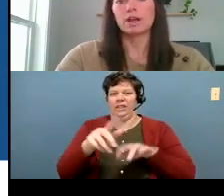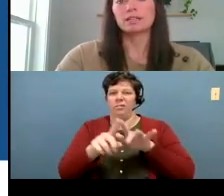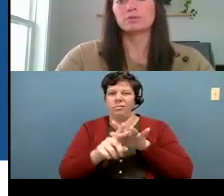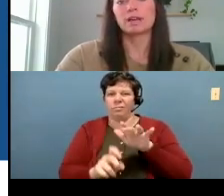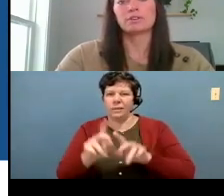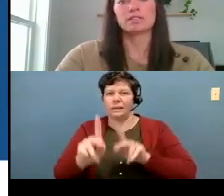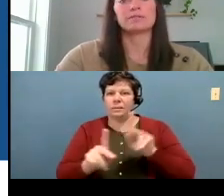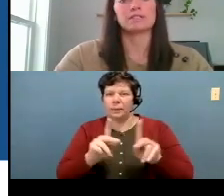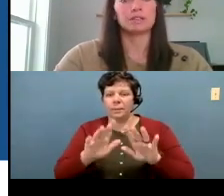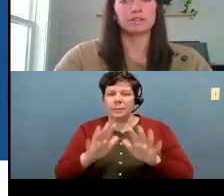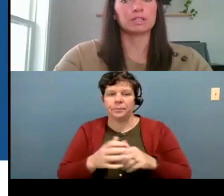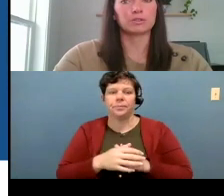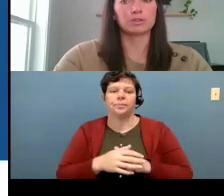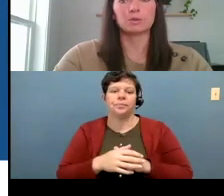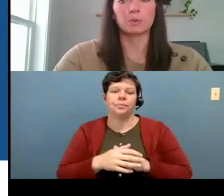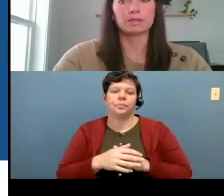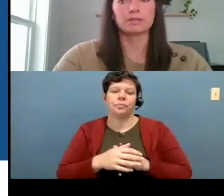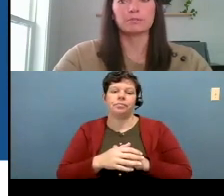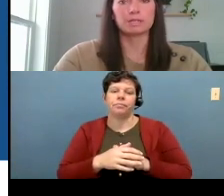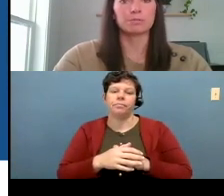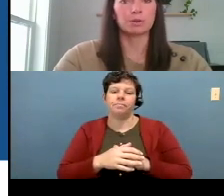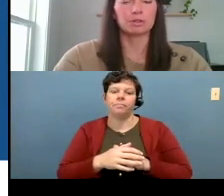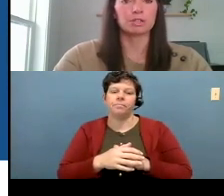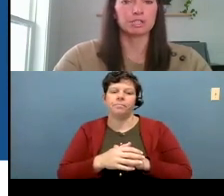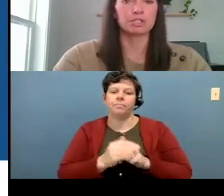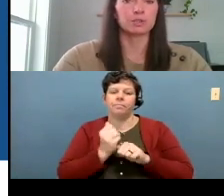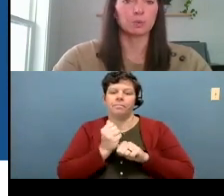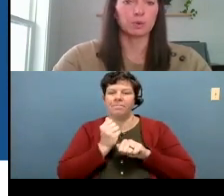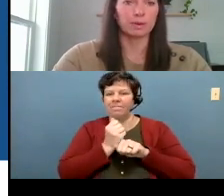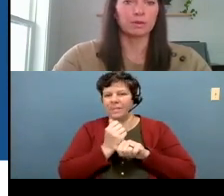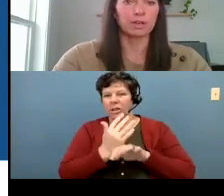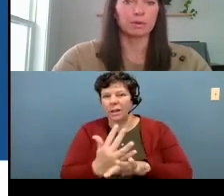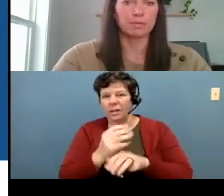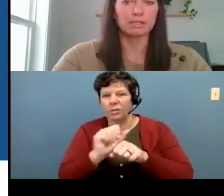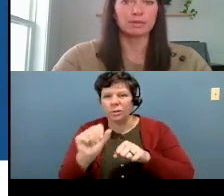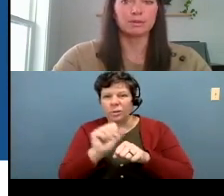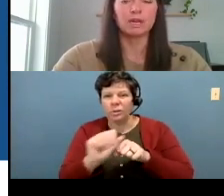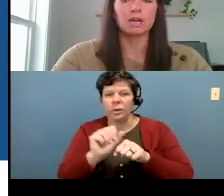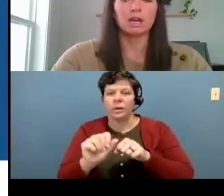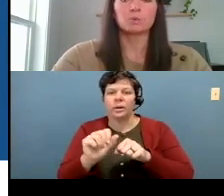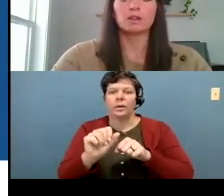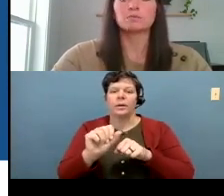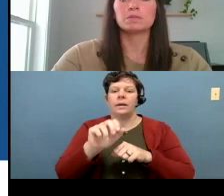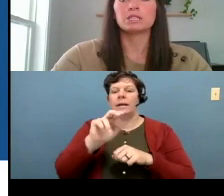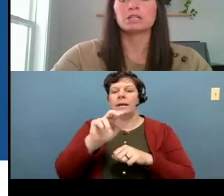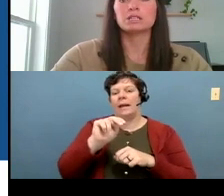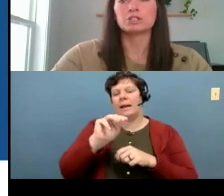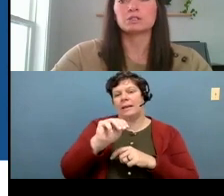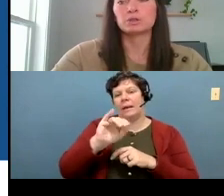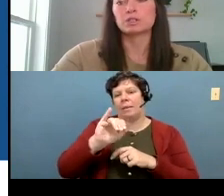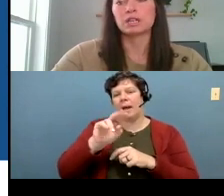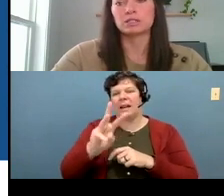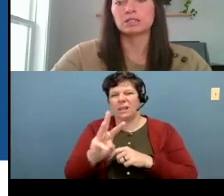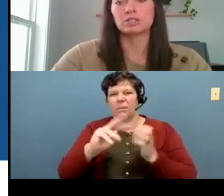So grassroots efforts have significantly increased awareness of missing and murdered Indigenous women, or MMIW, as well as missing